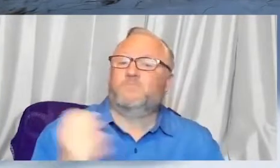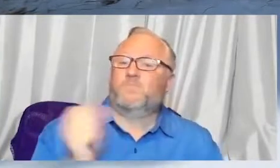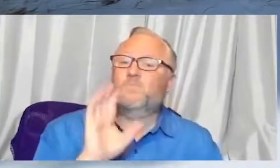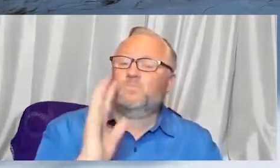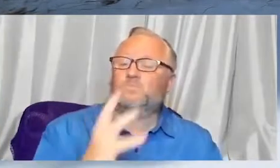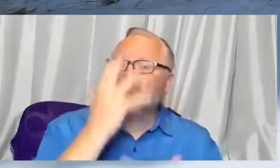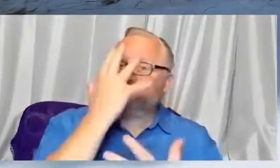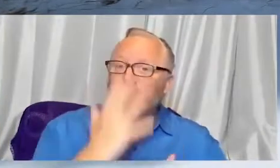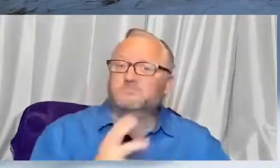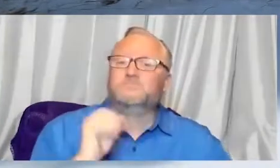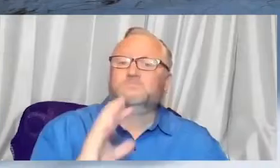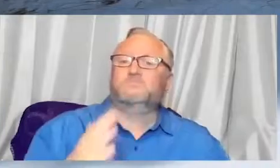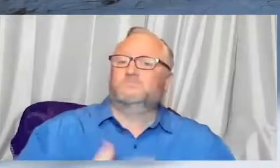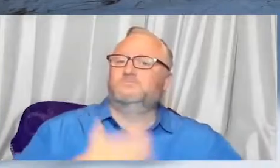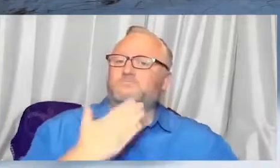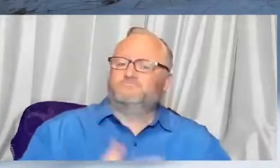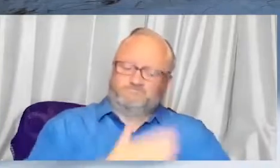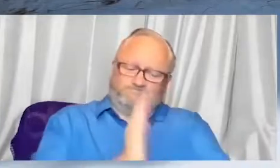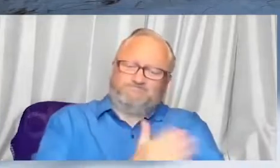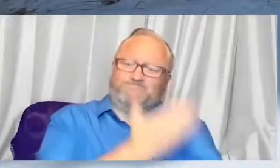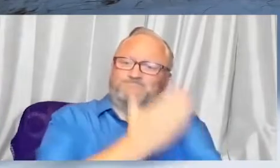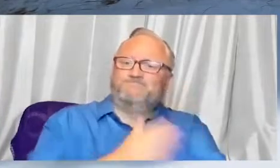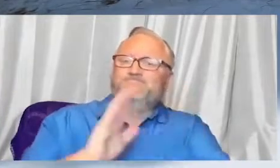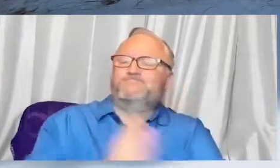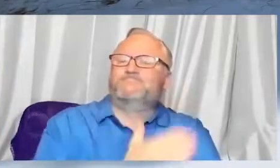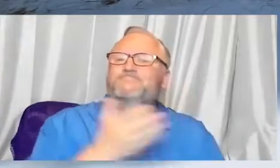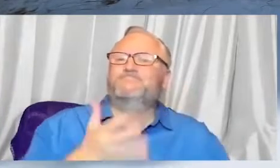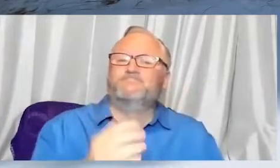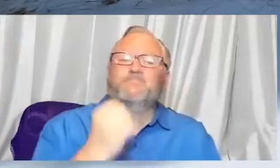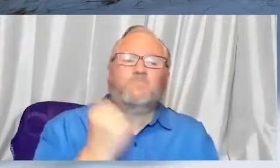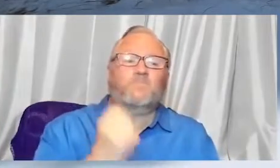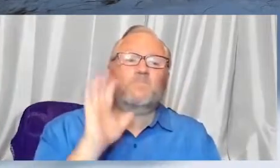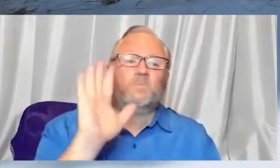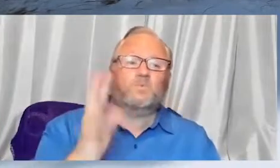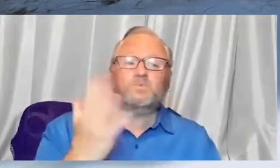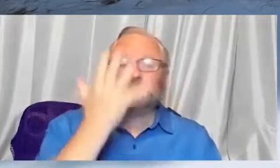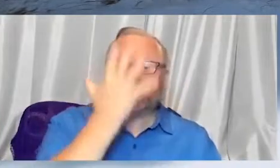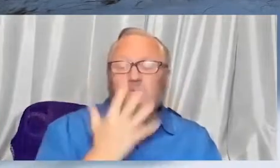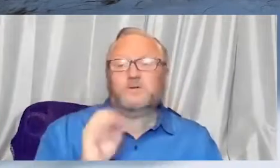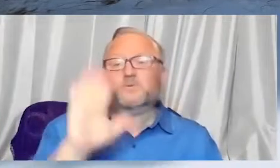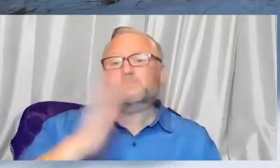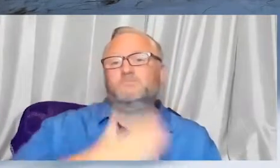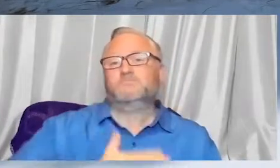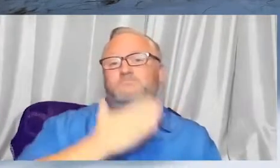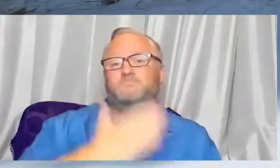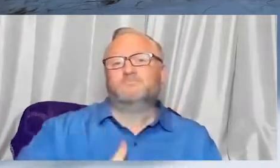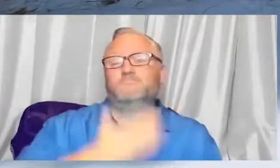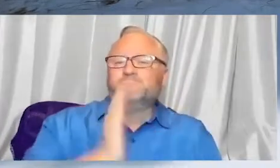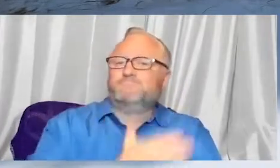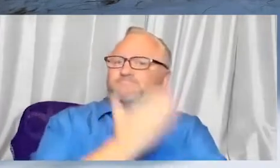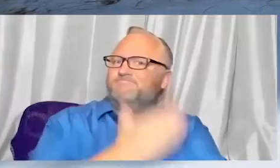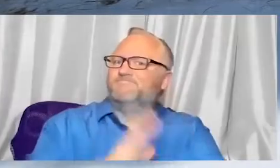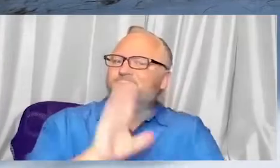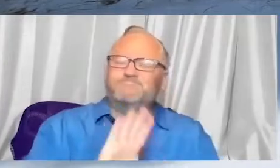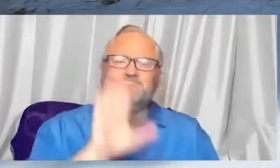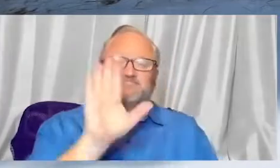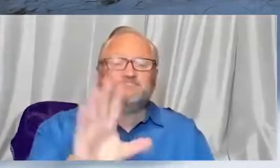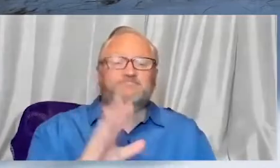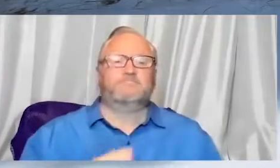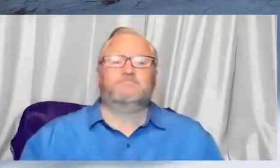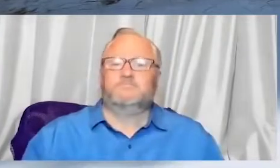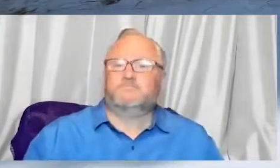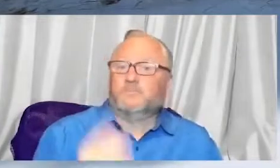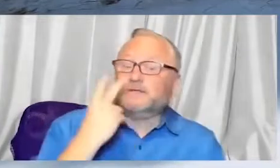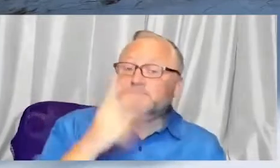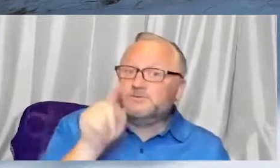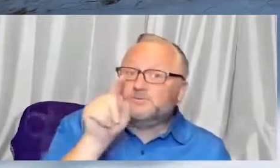Whoa, whoa, let me hold your joyful song. Whoa, whoa, let me hold your sorrow. Whoa, whoa, let me hold your joyful song. I see